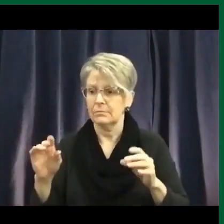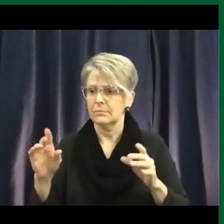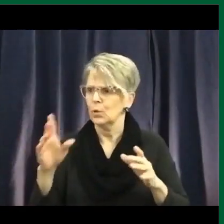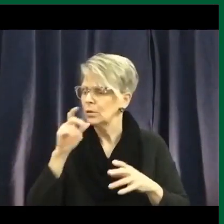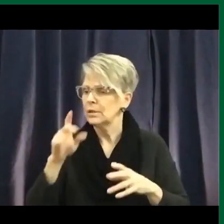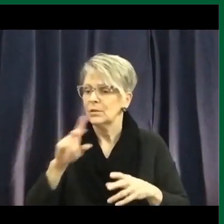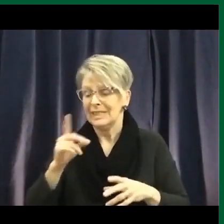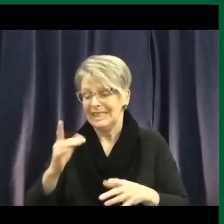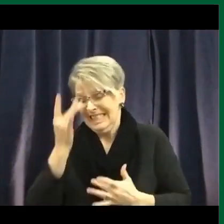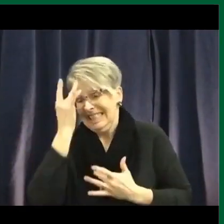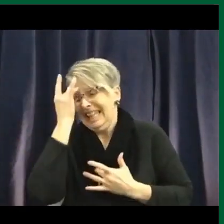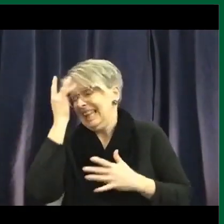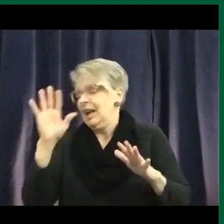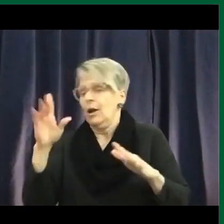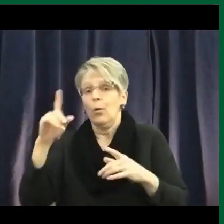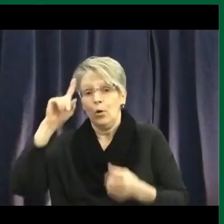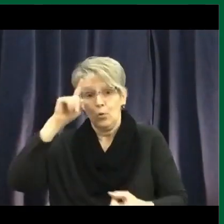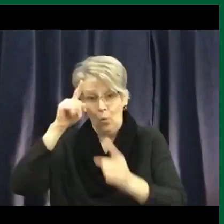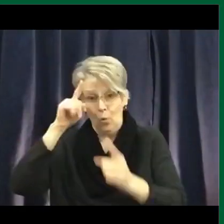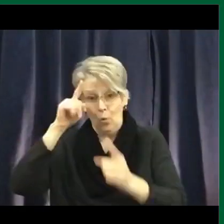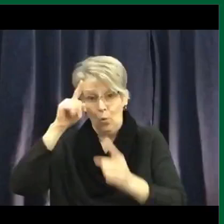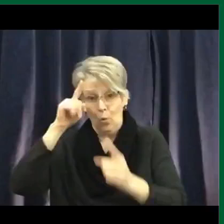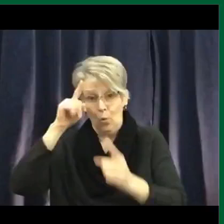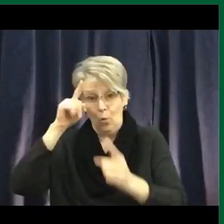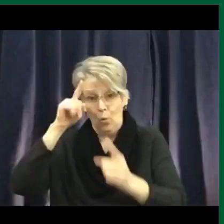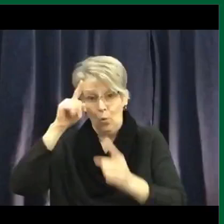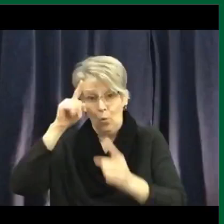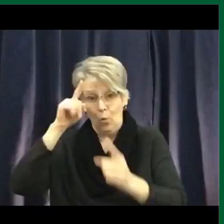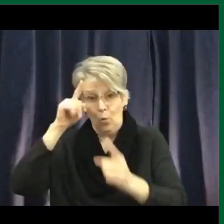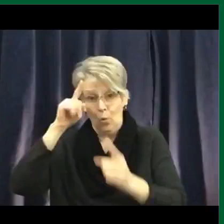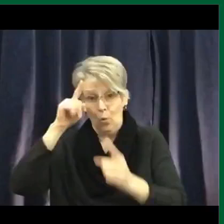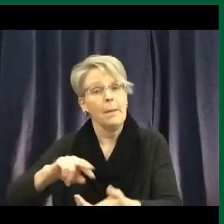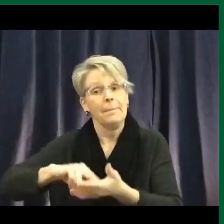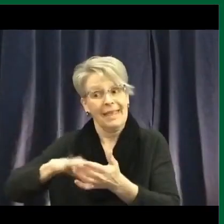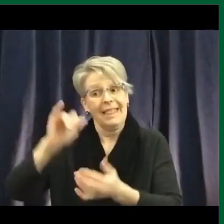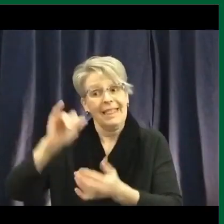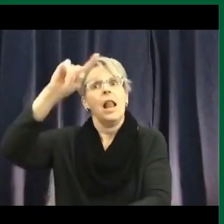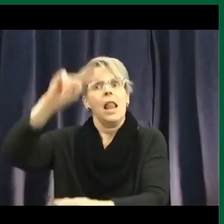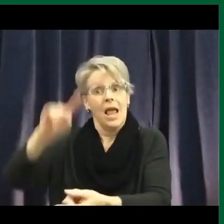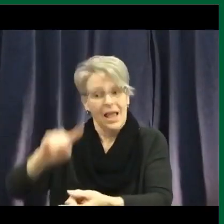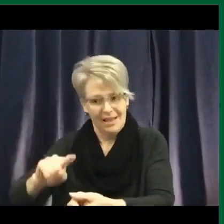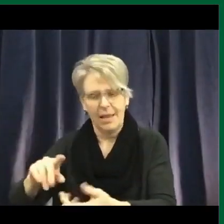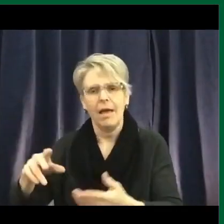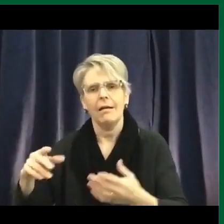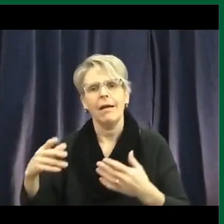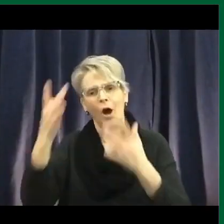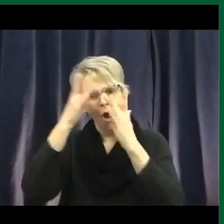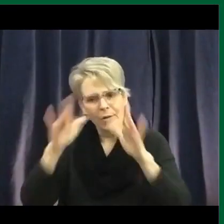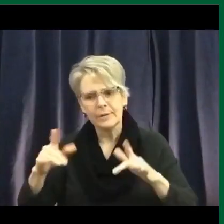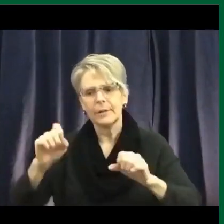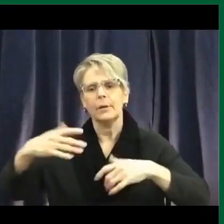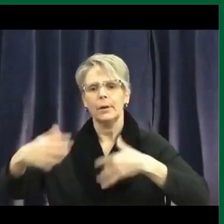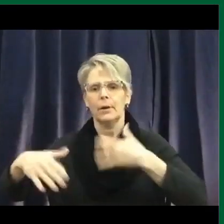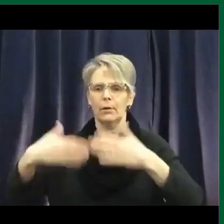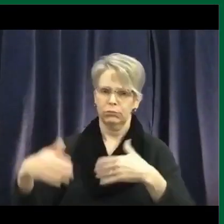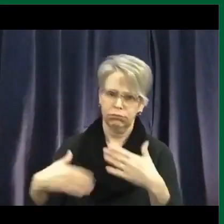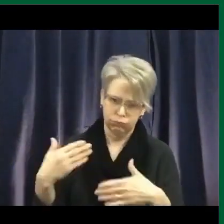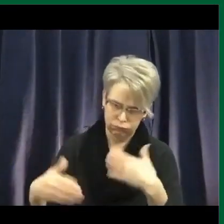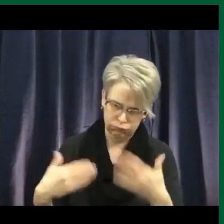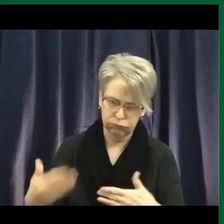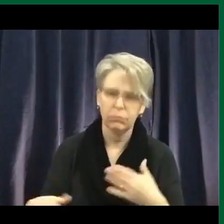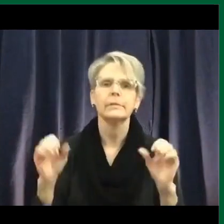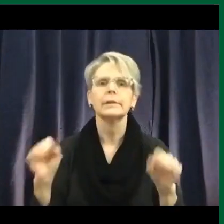decrease here in the province. And as they do, that preserves the capacity in our healthcare system, preserves the opportunity for us to have